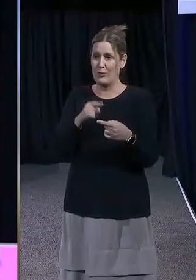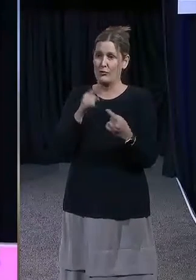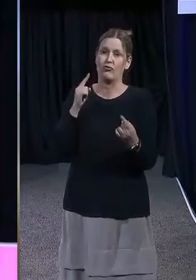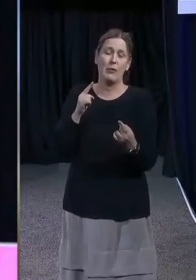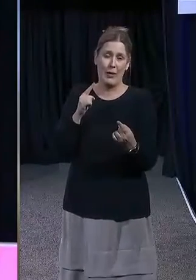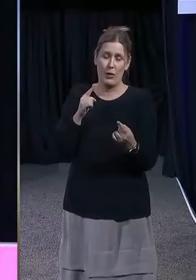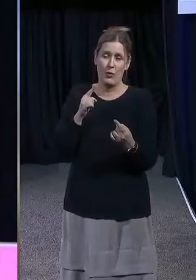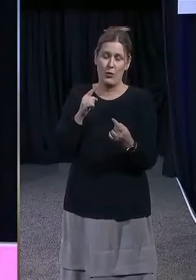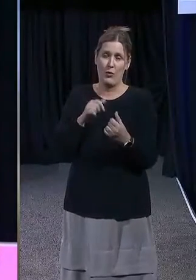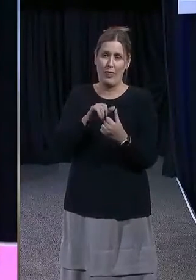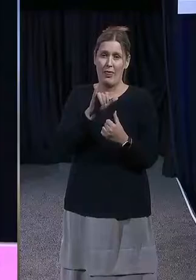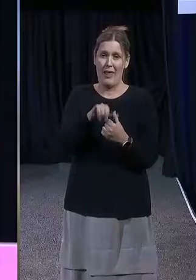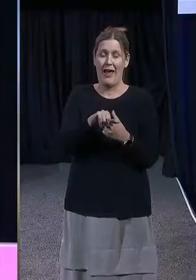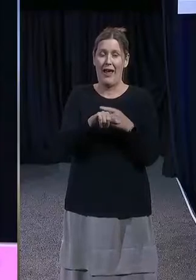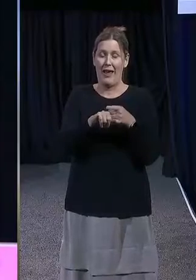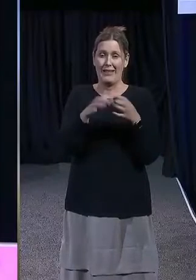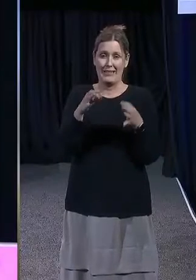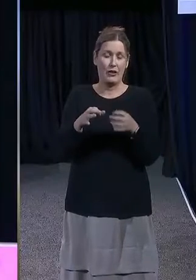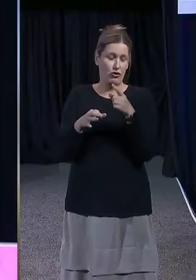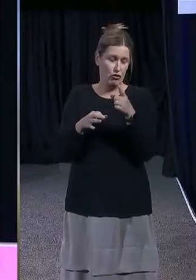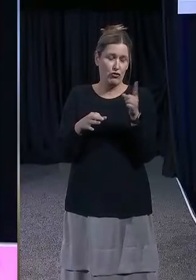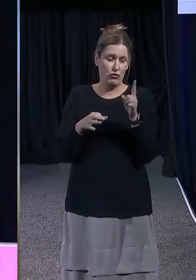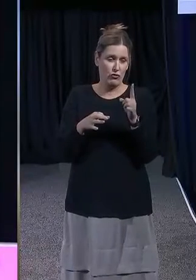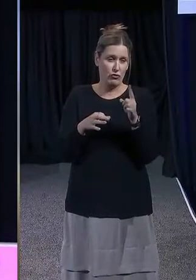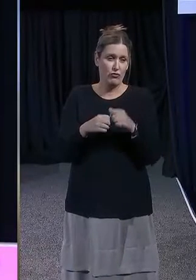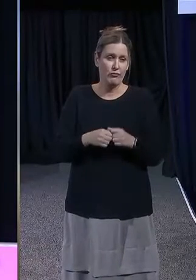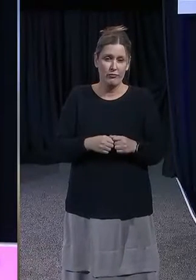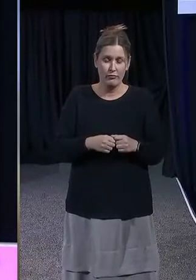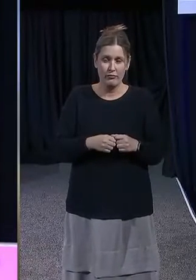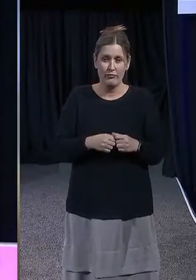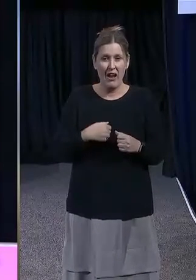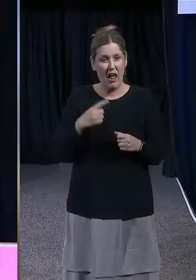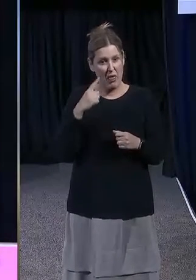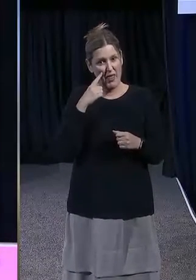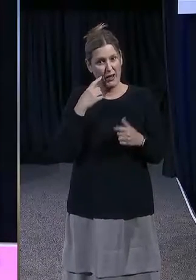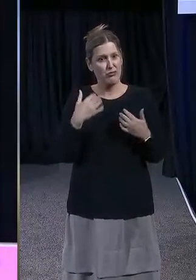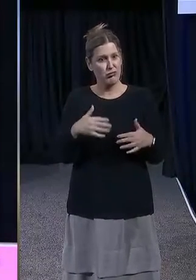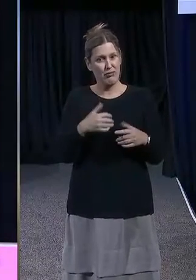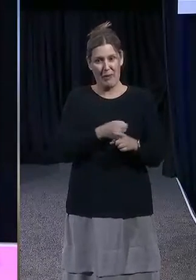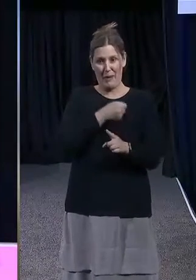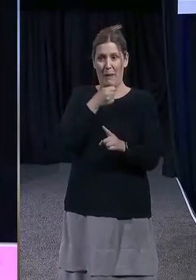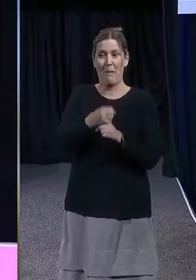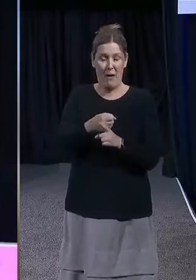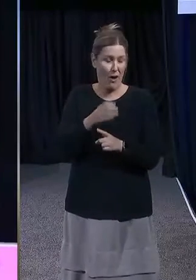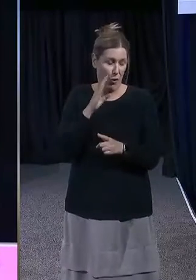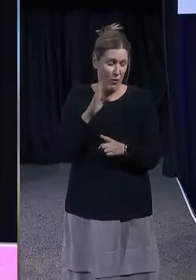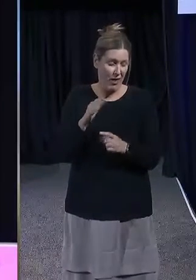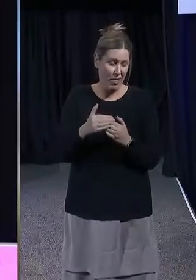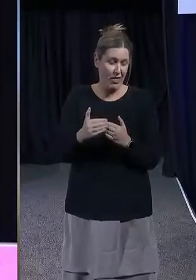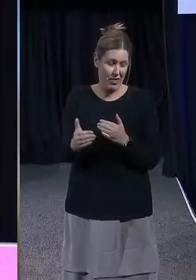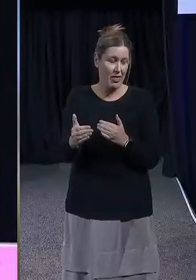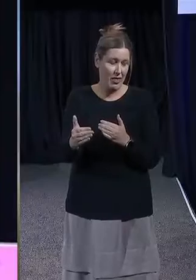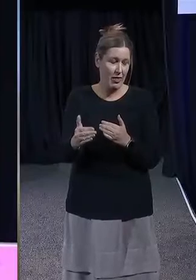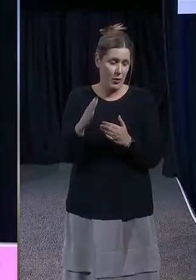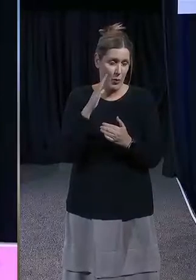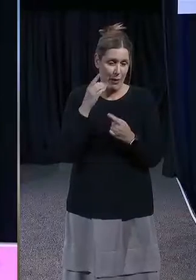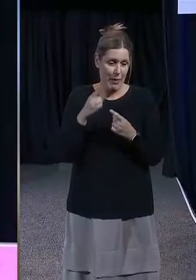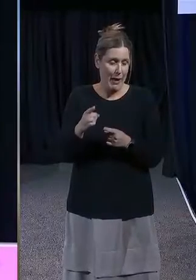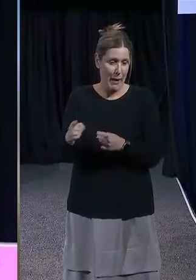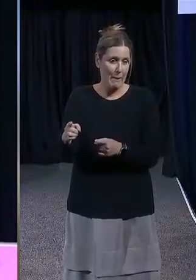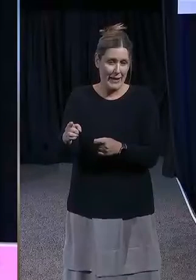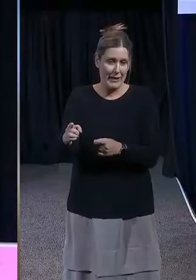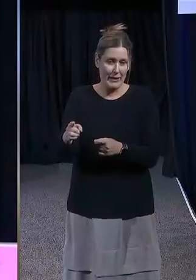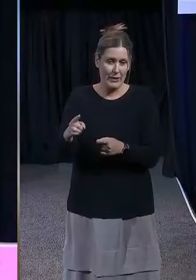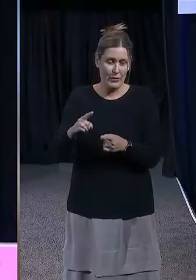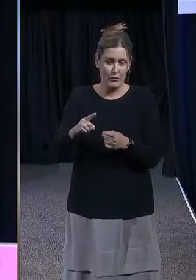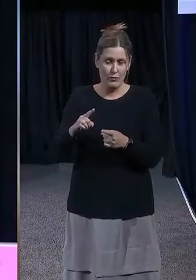with that decision. And I think the fundamental impact we think is going to happen to